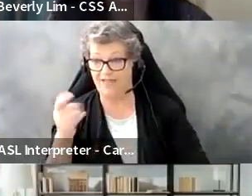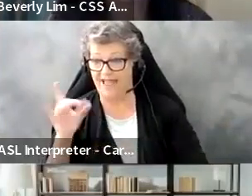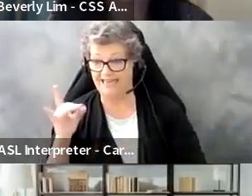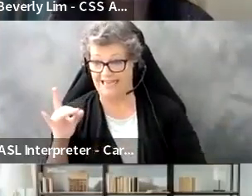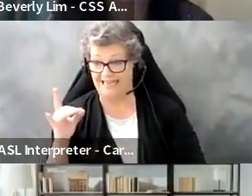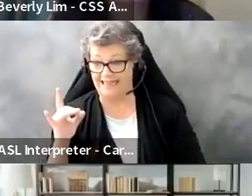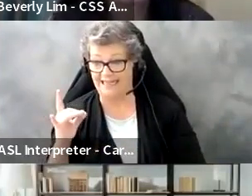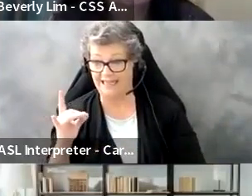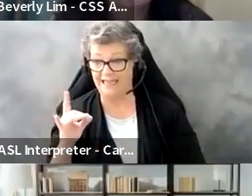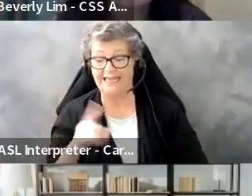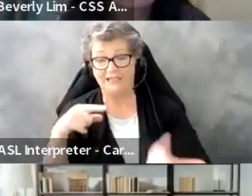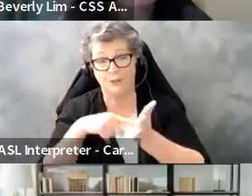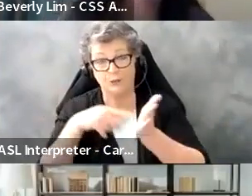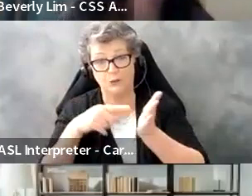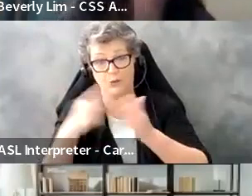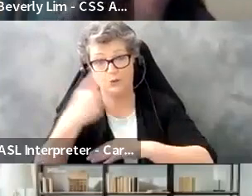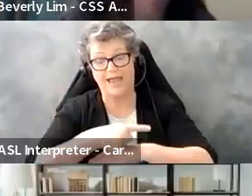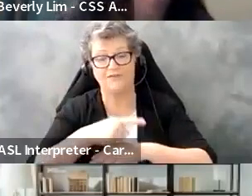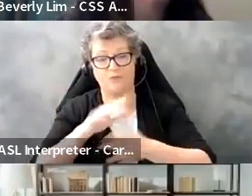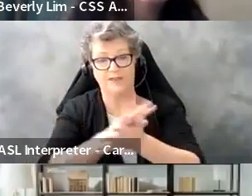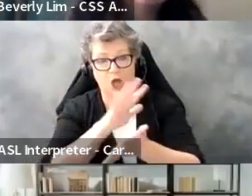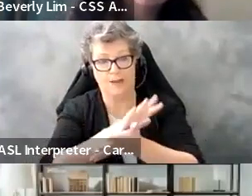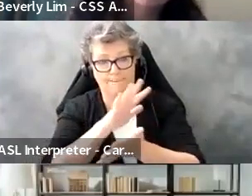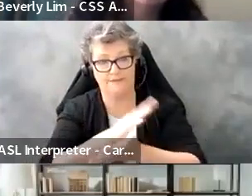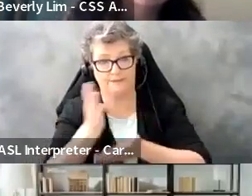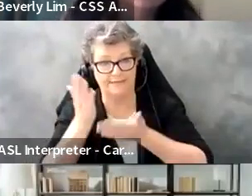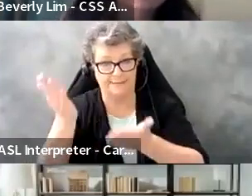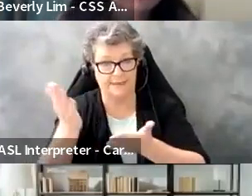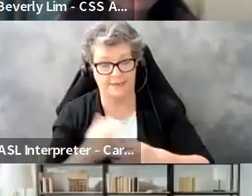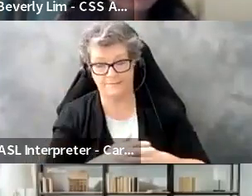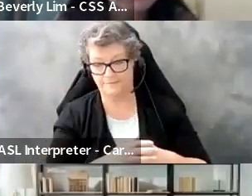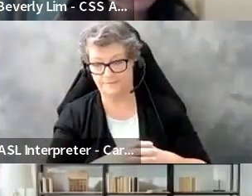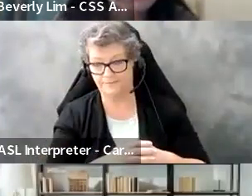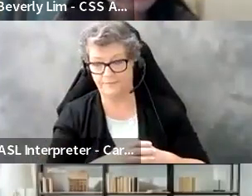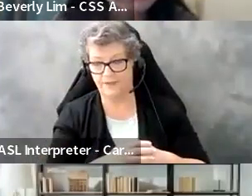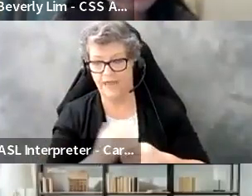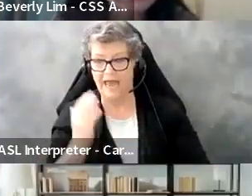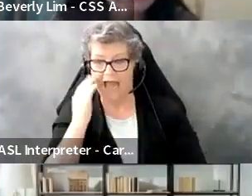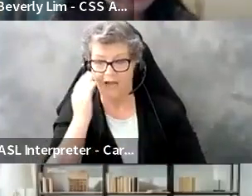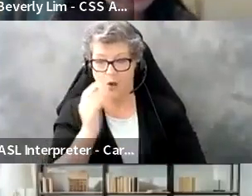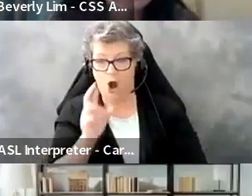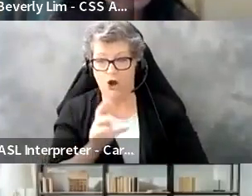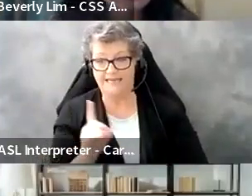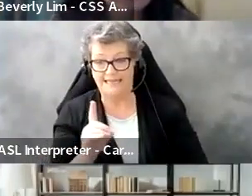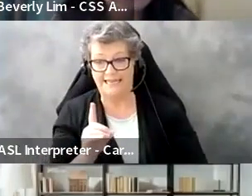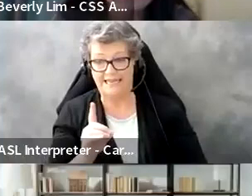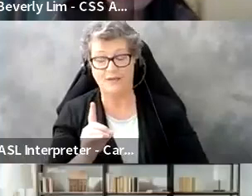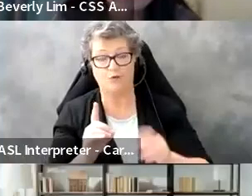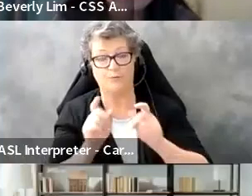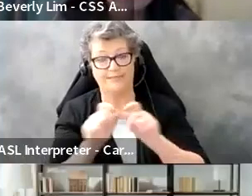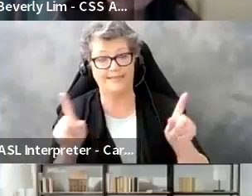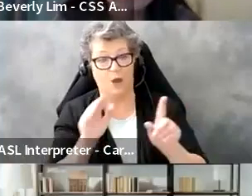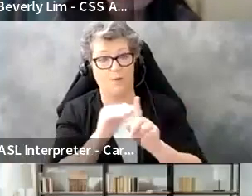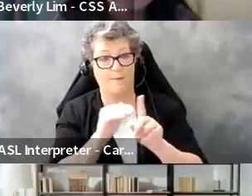is the due date for these documents to be submitted. I know R&D will be sending out a reminder email.